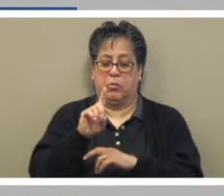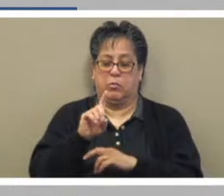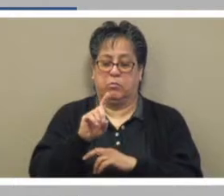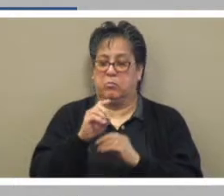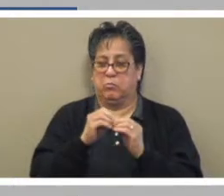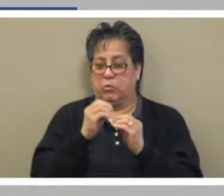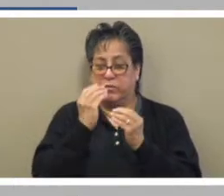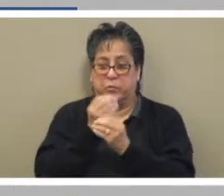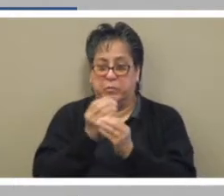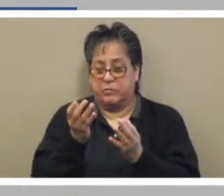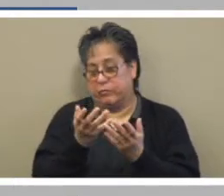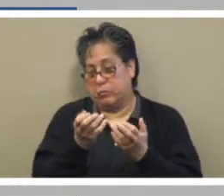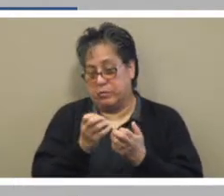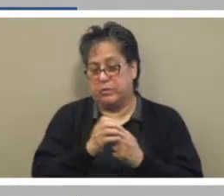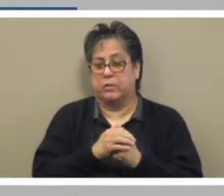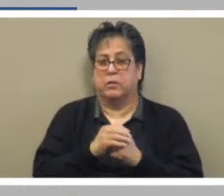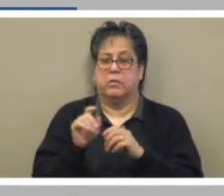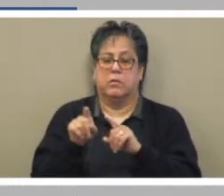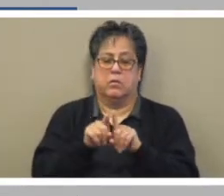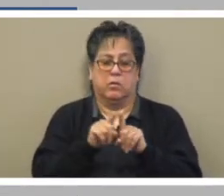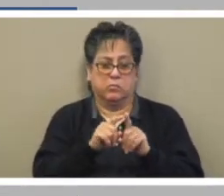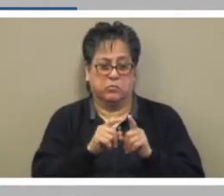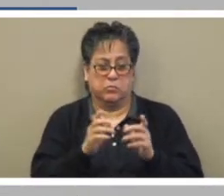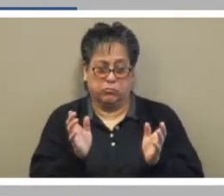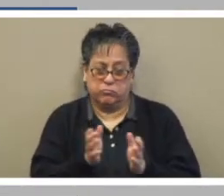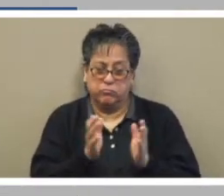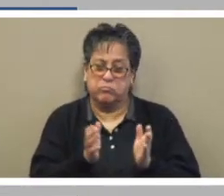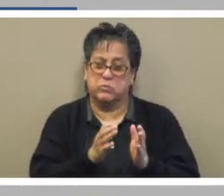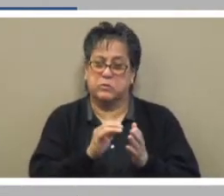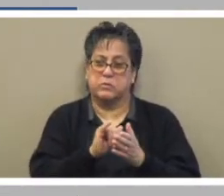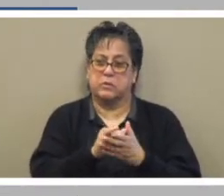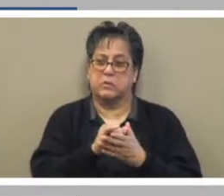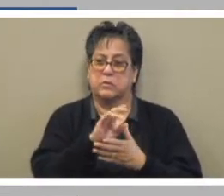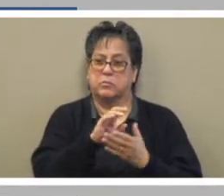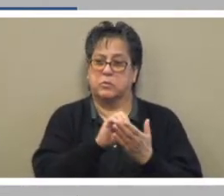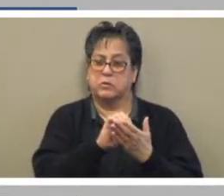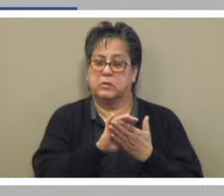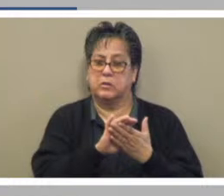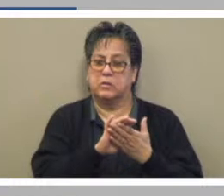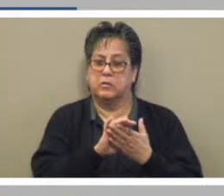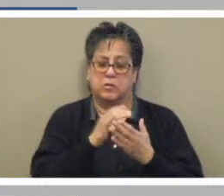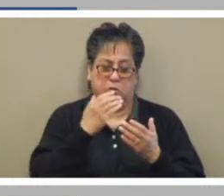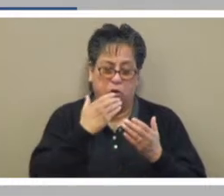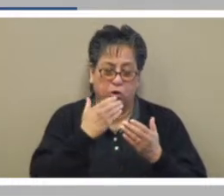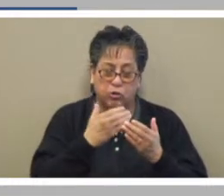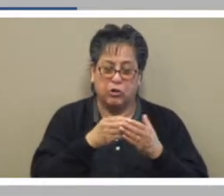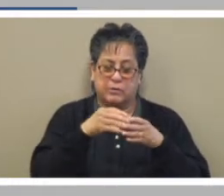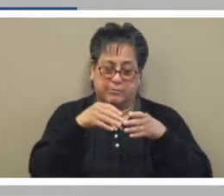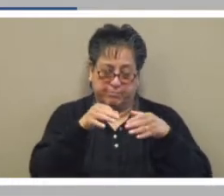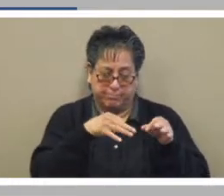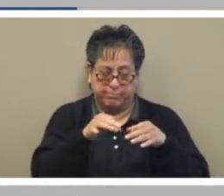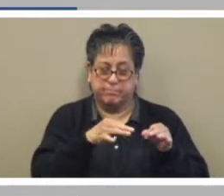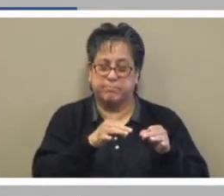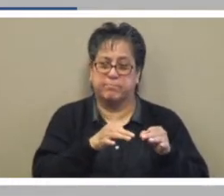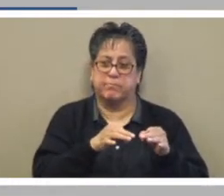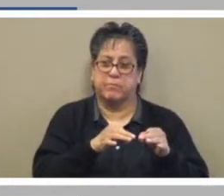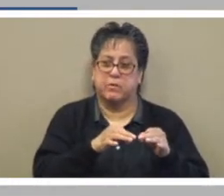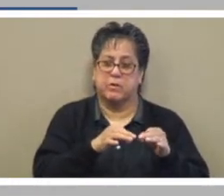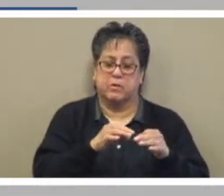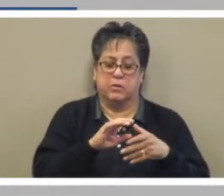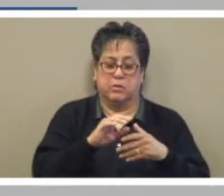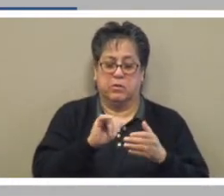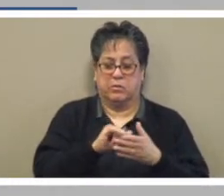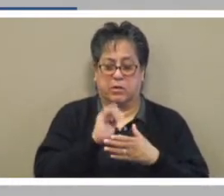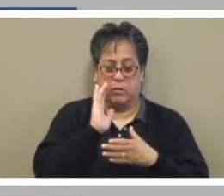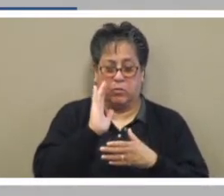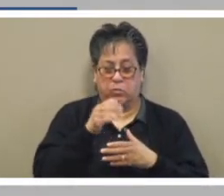would like to include. We do encourage that you put a good description. Remember, all of this will be provided